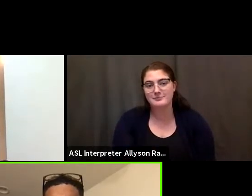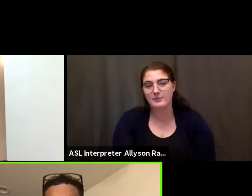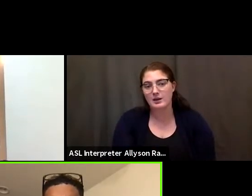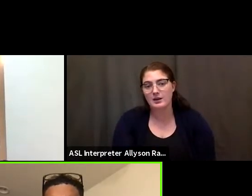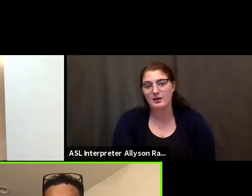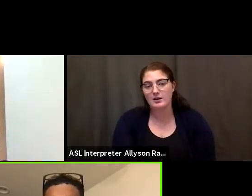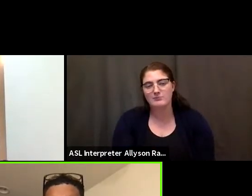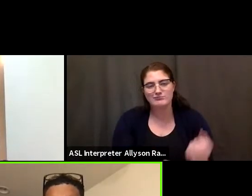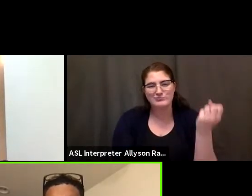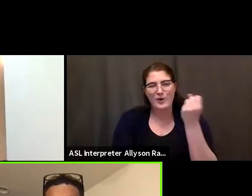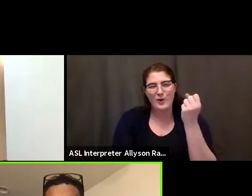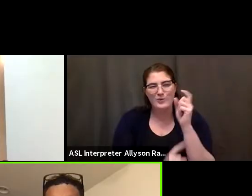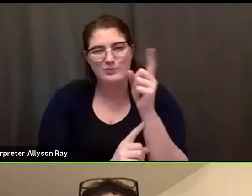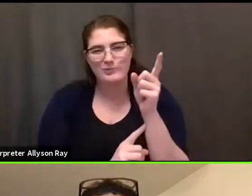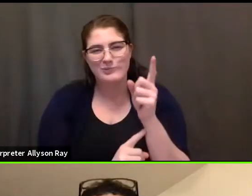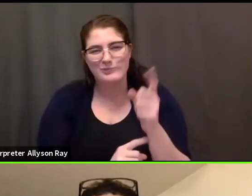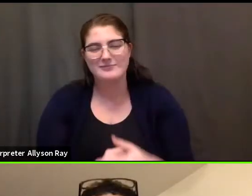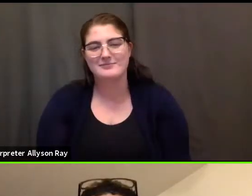1 second.